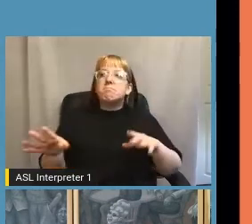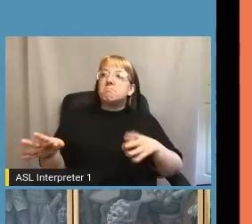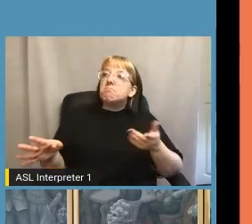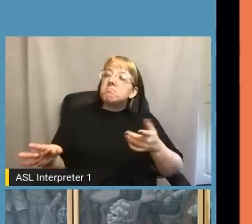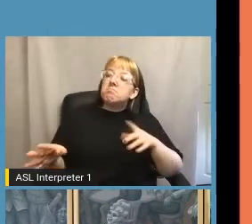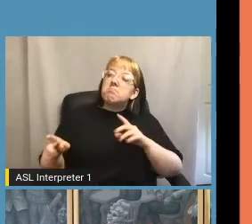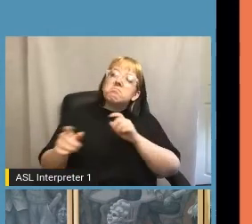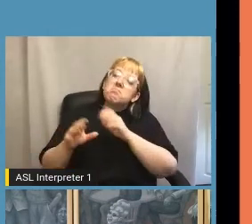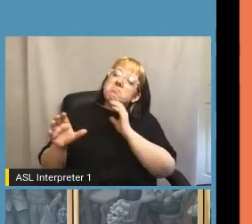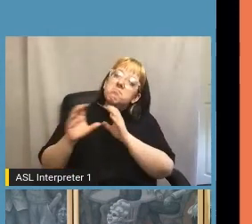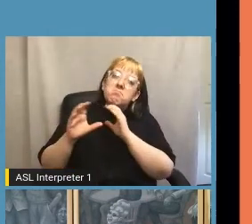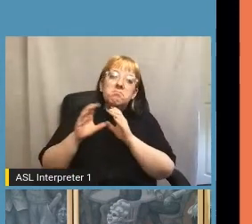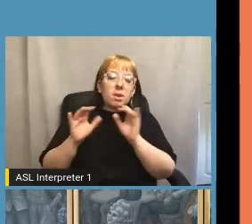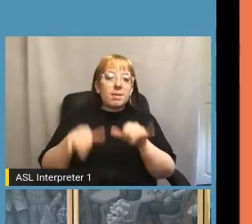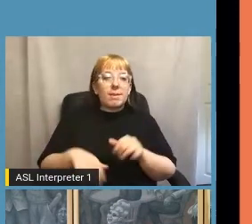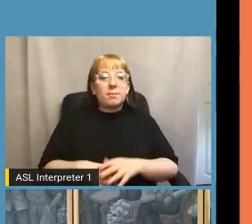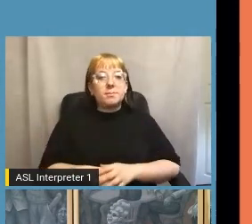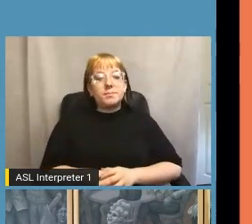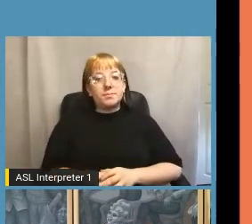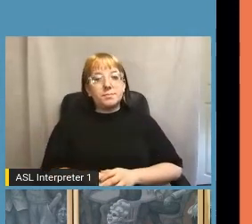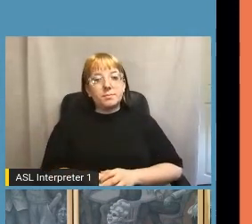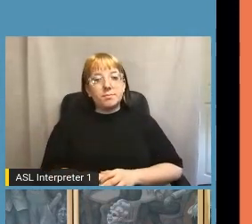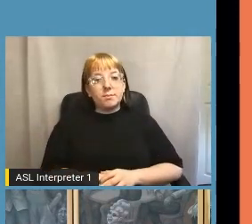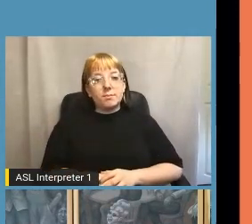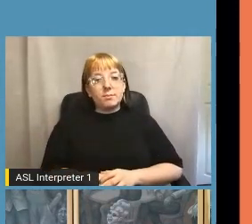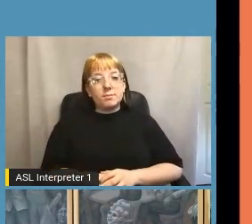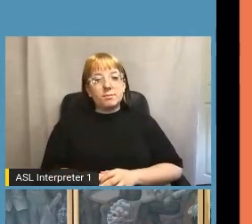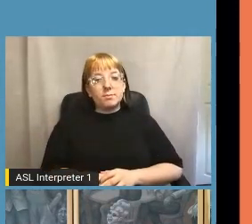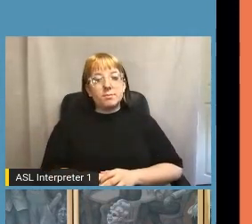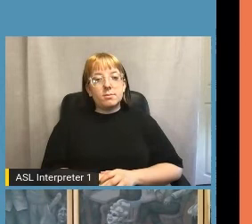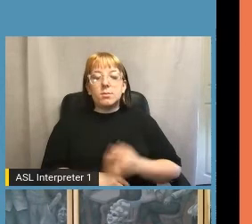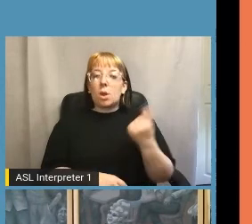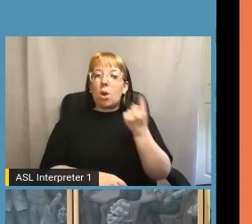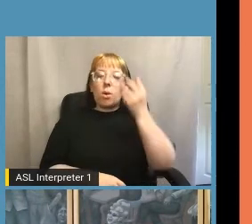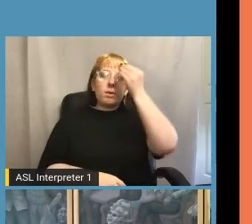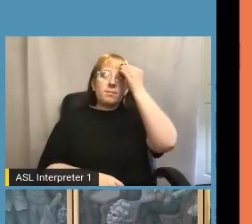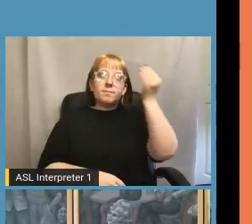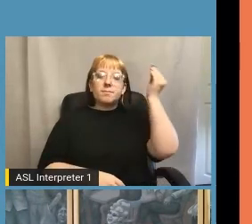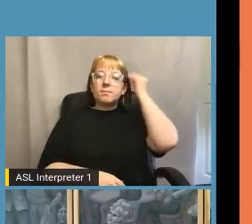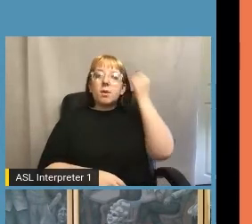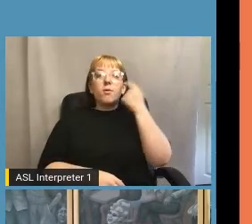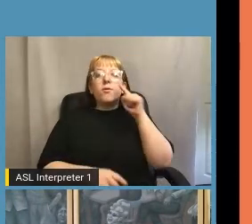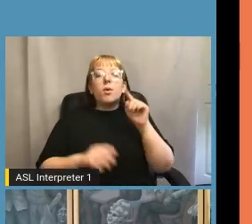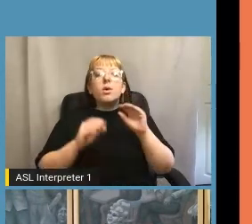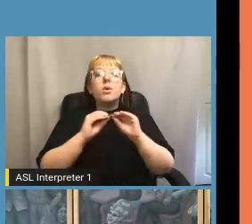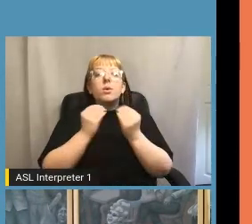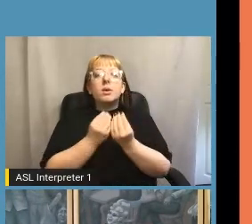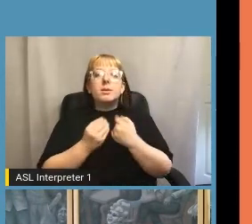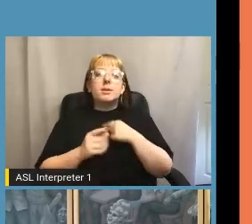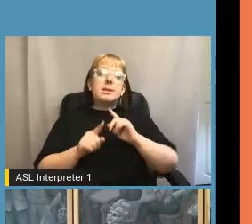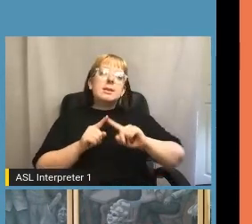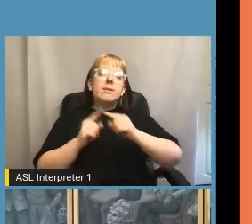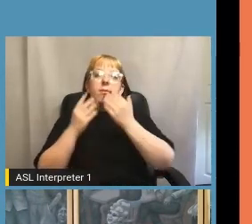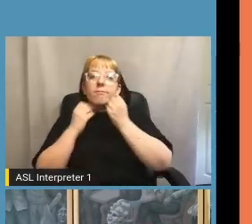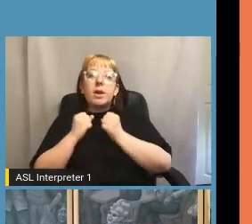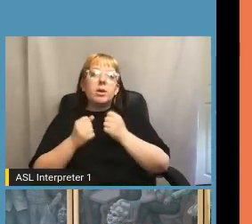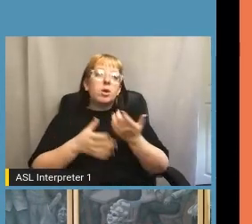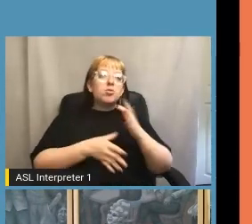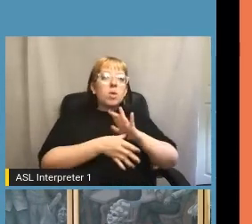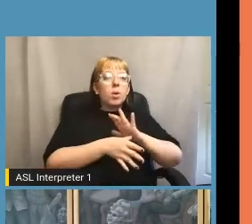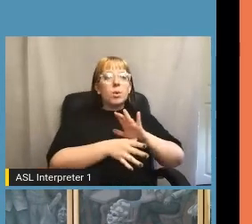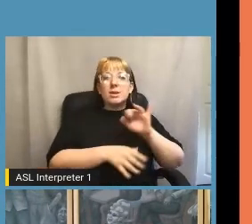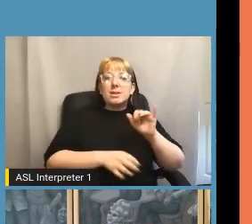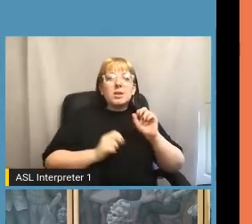forth. And that always keeping in mind that different organizations have different values and priorities, and that's okay. You